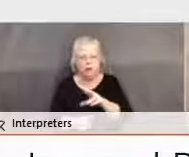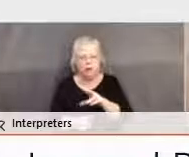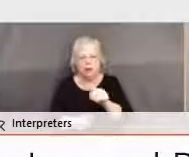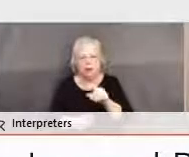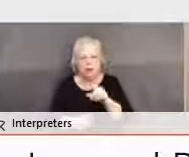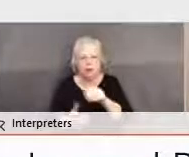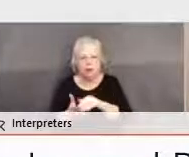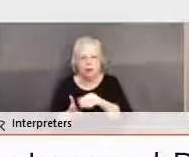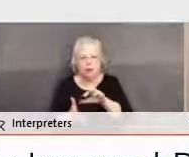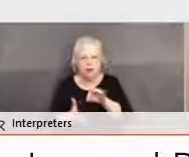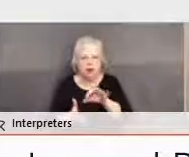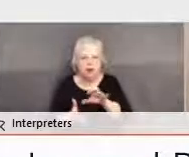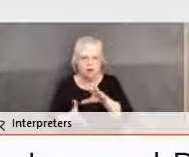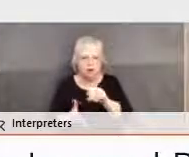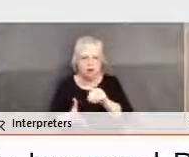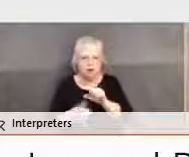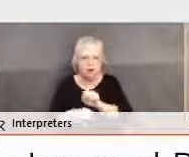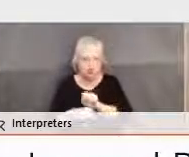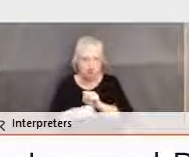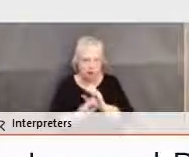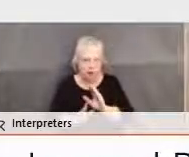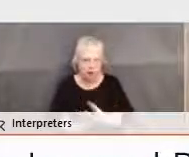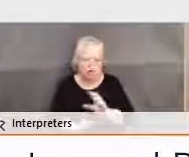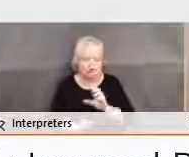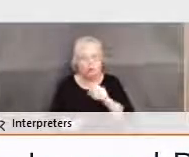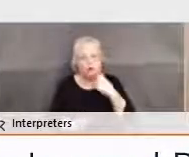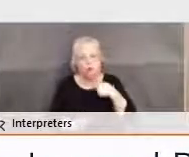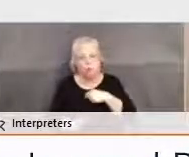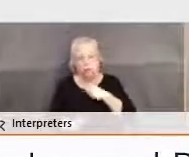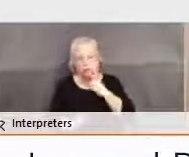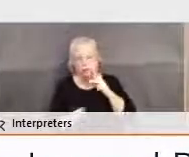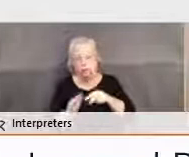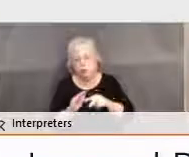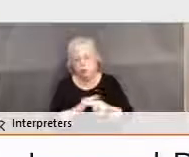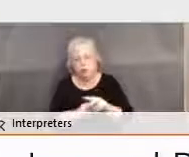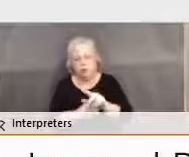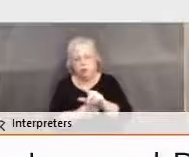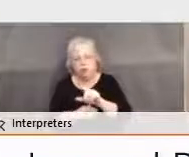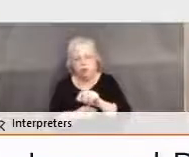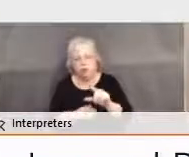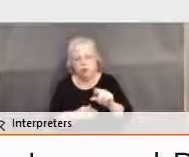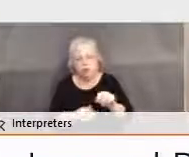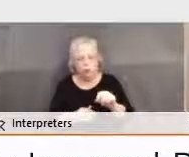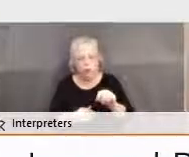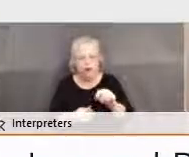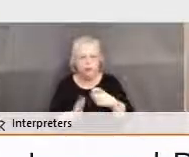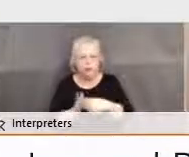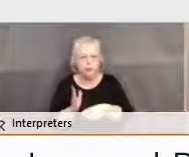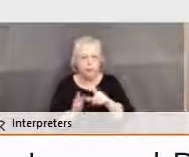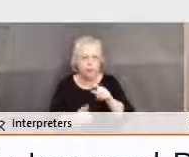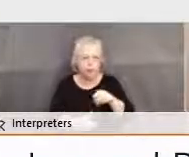1,950 employees. So we projected the 2020 premiums paid for